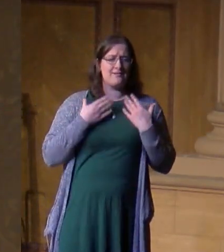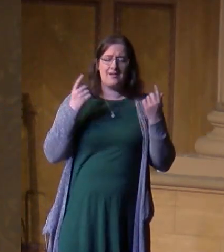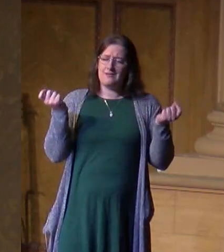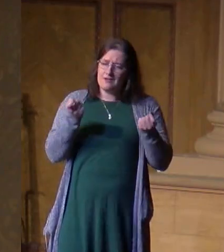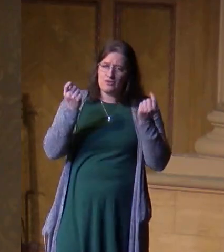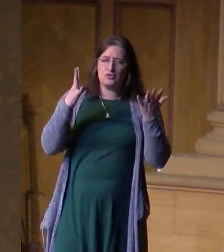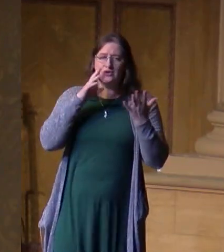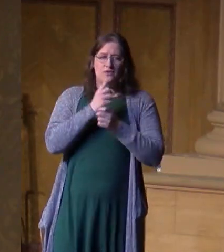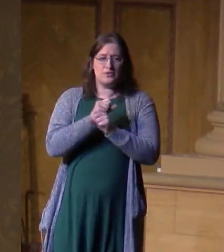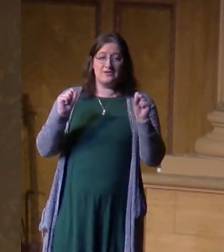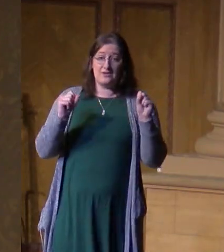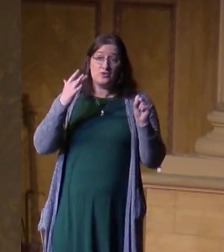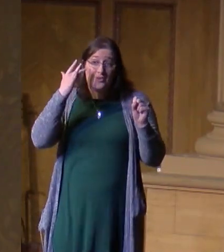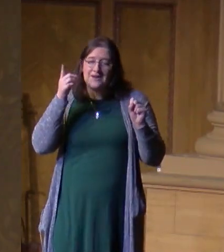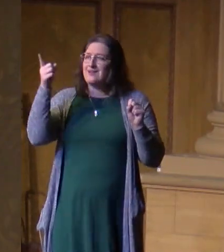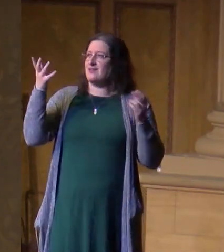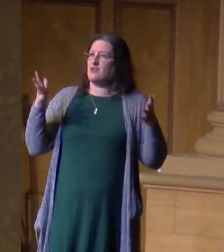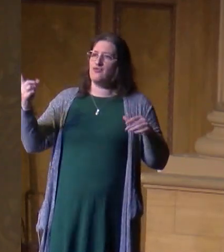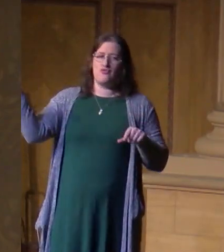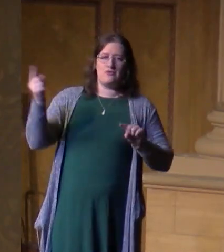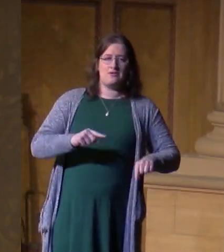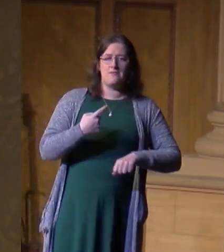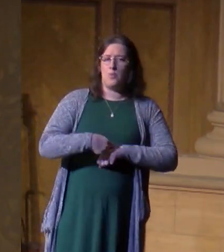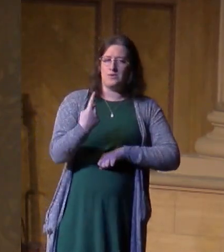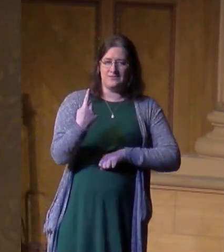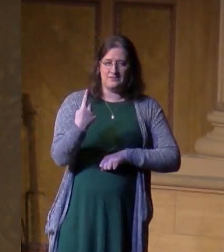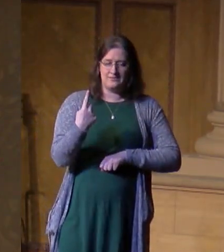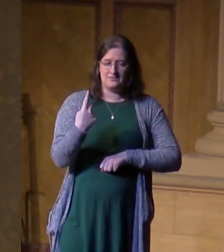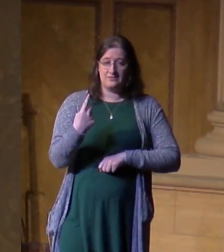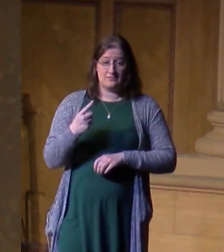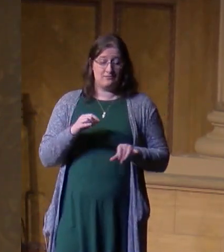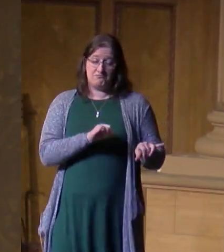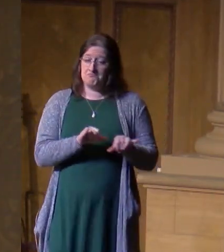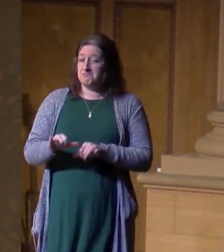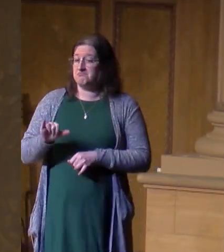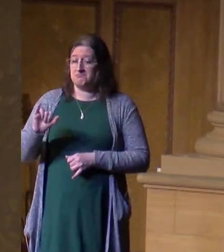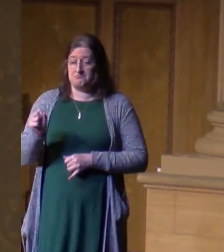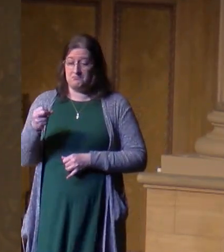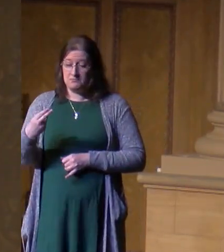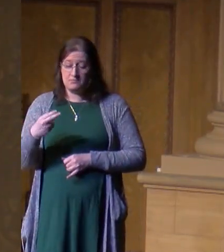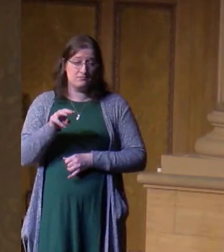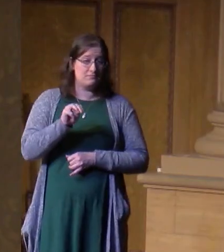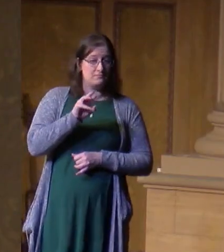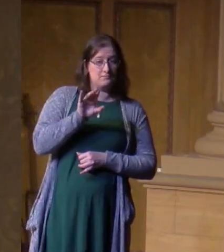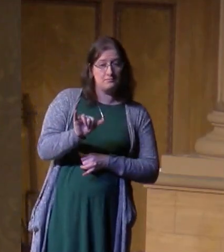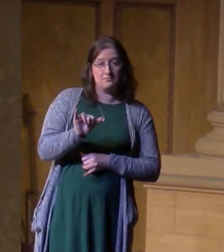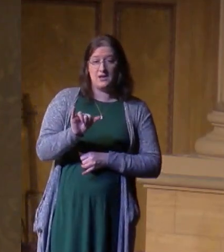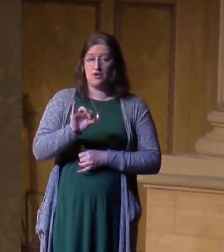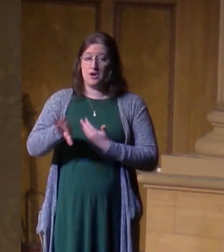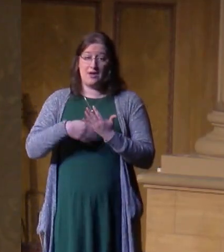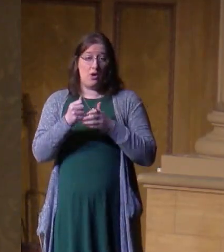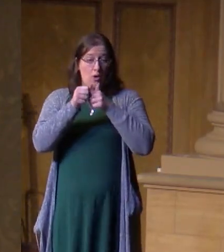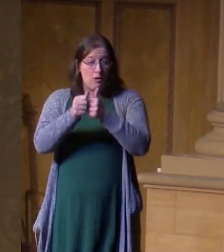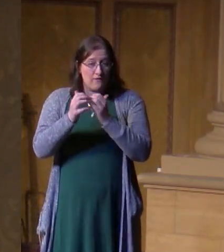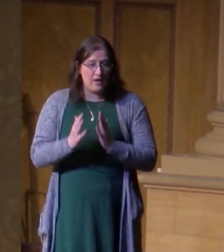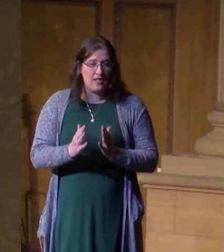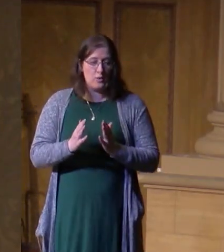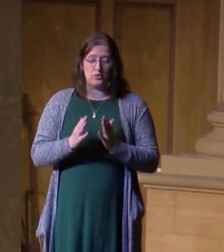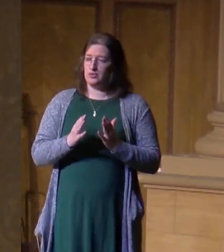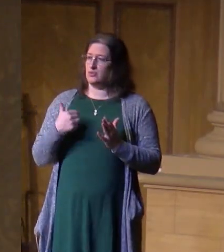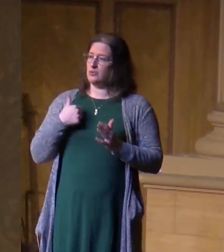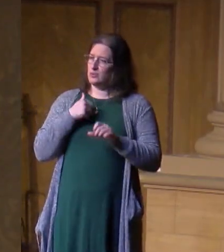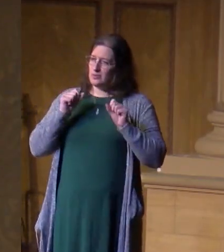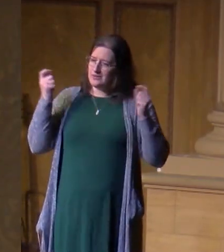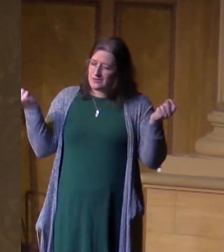because he came the first time. Just like Joseph, just like Mary, just like the disciples, we rejoice because Jesus